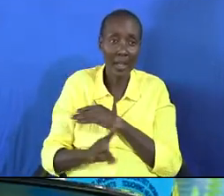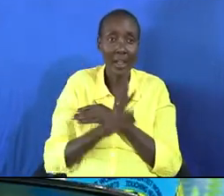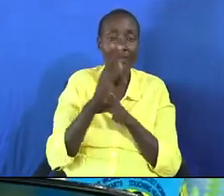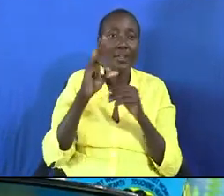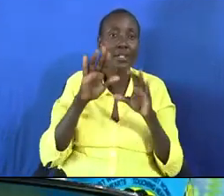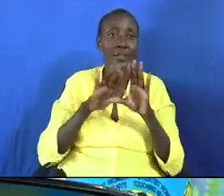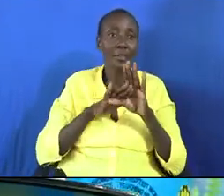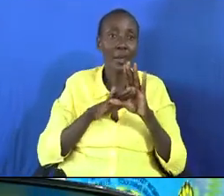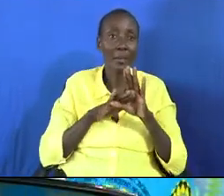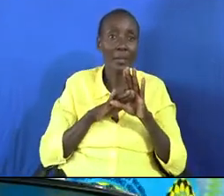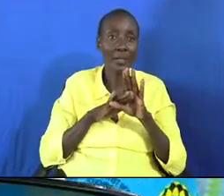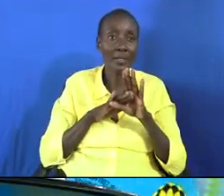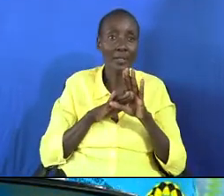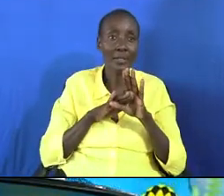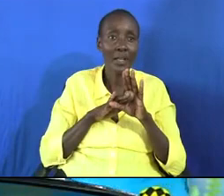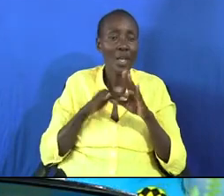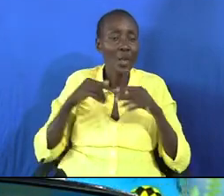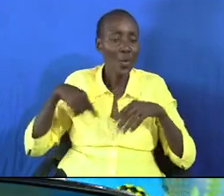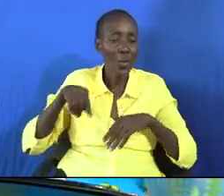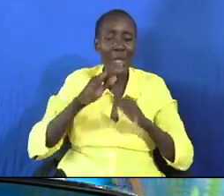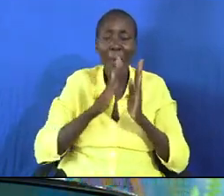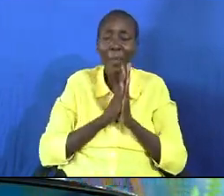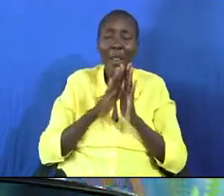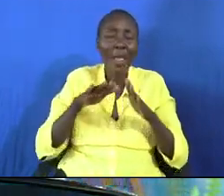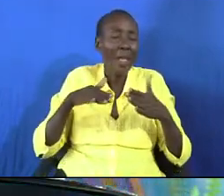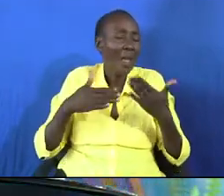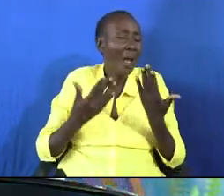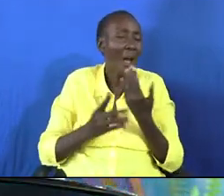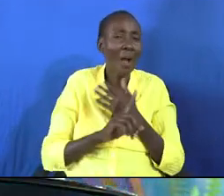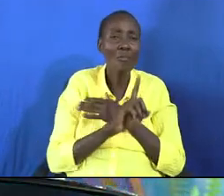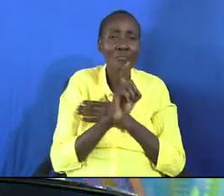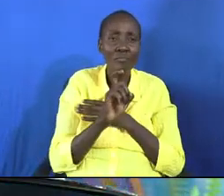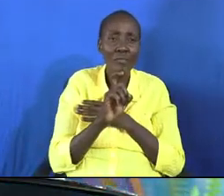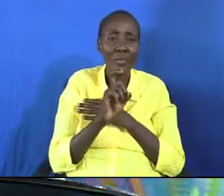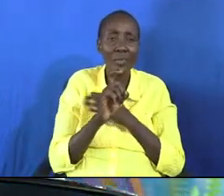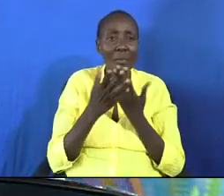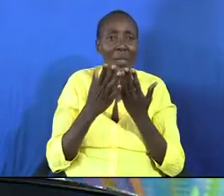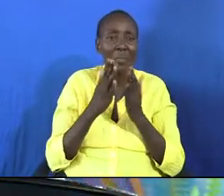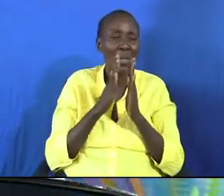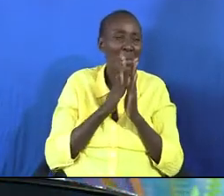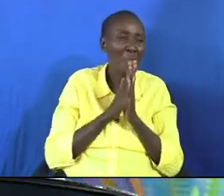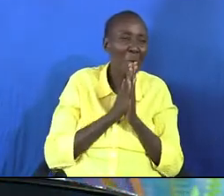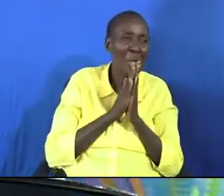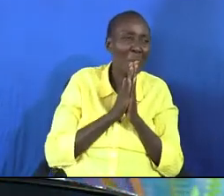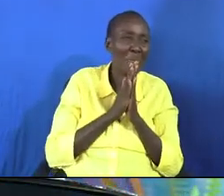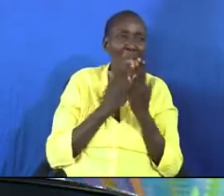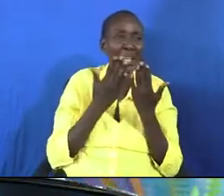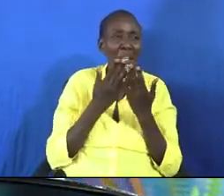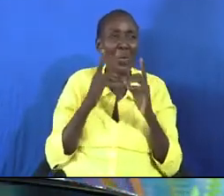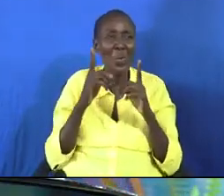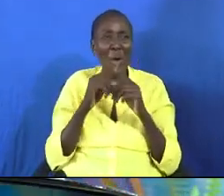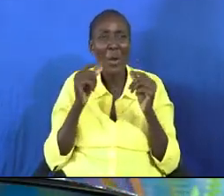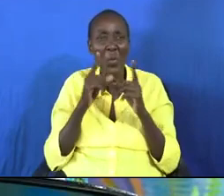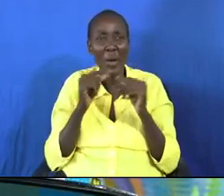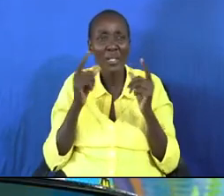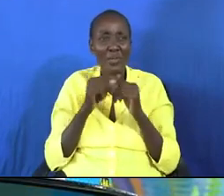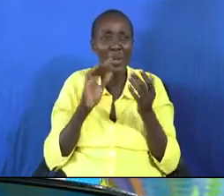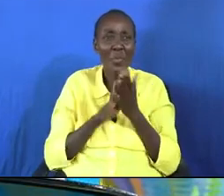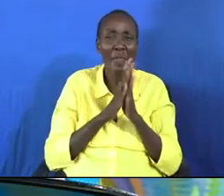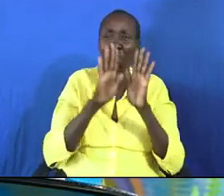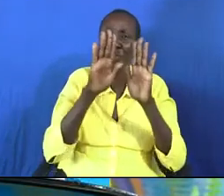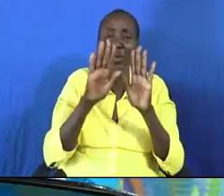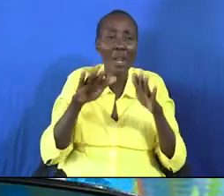Adventists. How are we praying? Are we just offering mundane prayers? Or are we reaching a